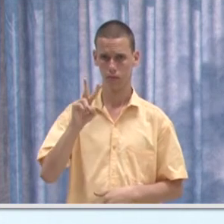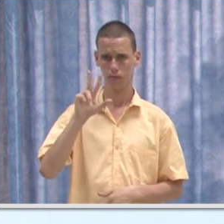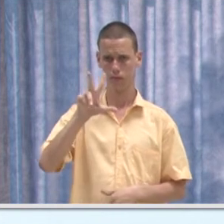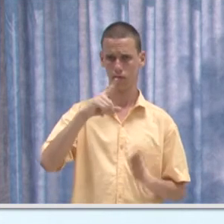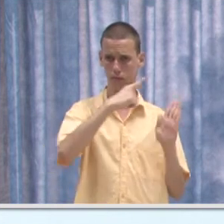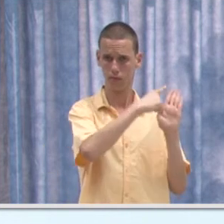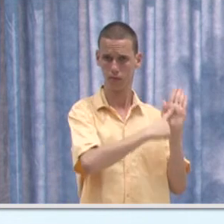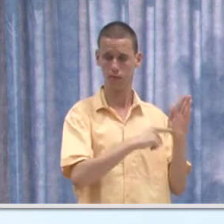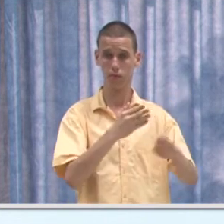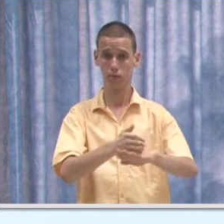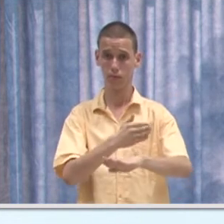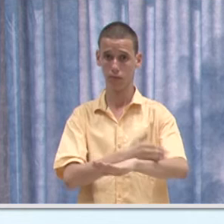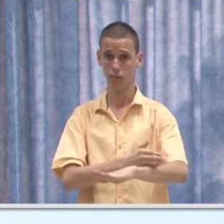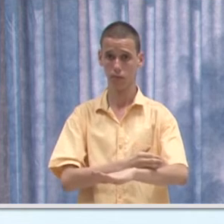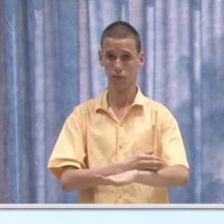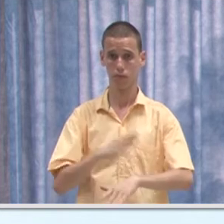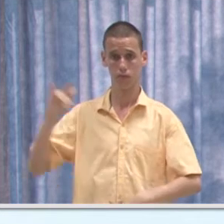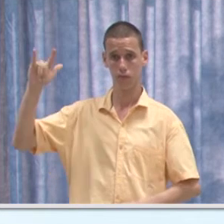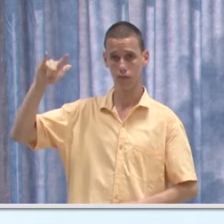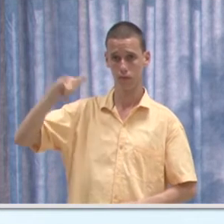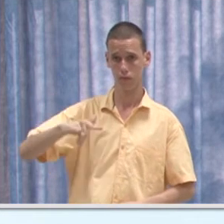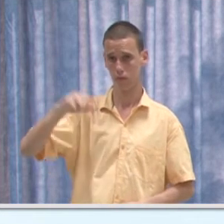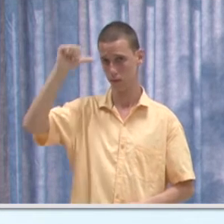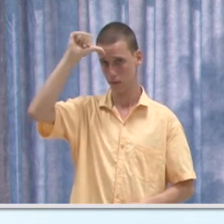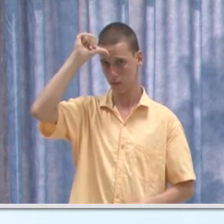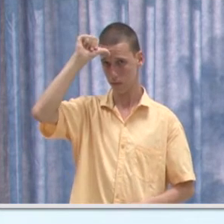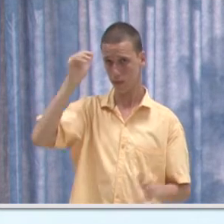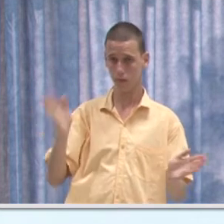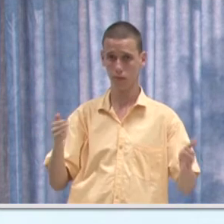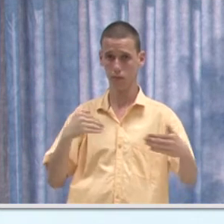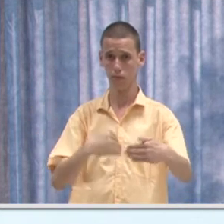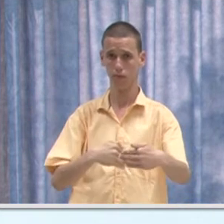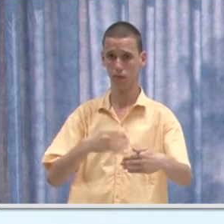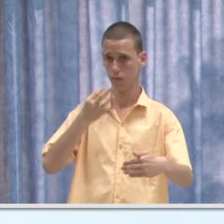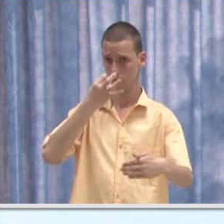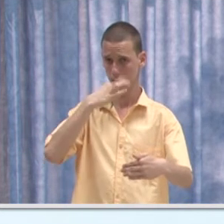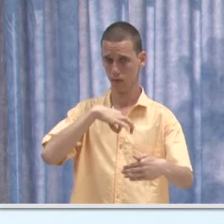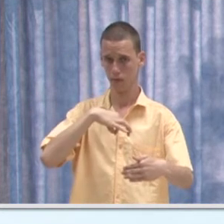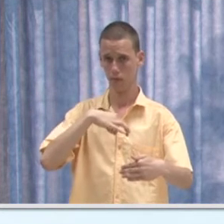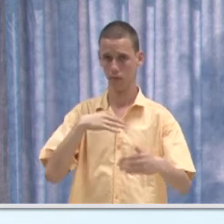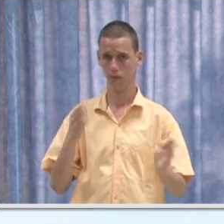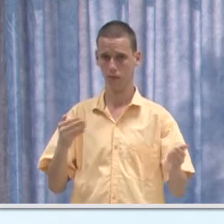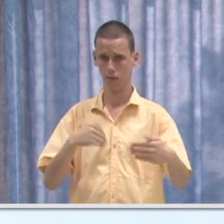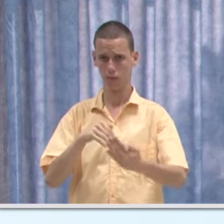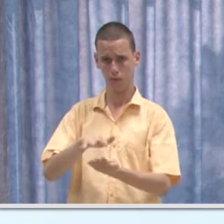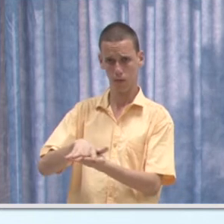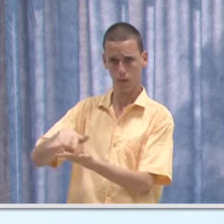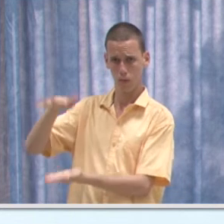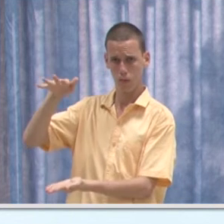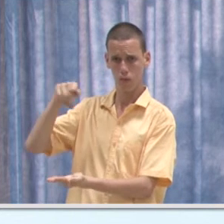with the intention, initially at least, of being used to treat COVID patients, or were you just stocking up on it for treatment of other